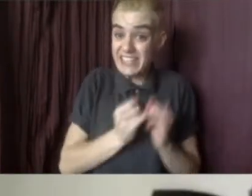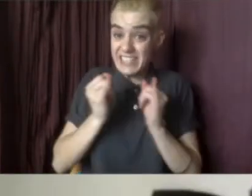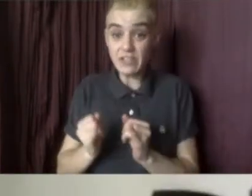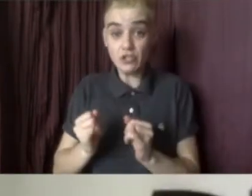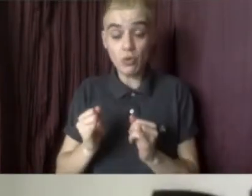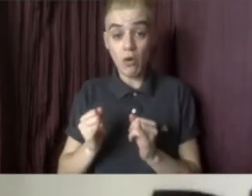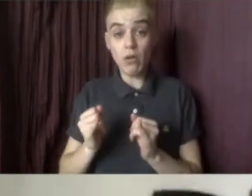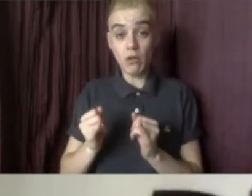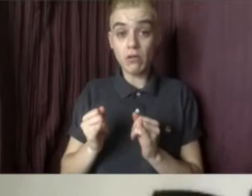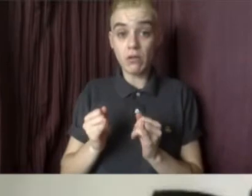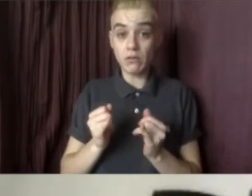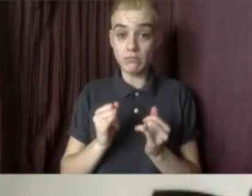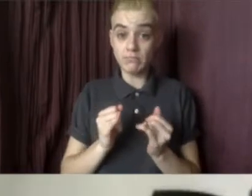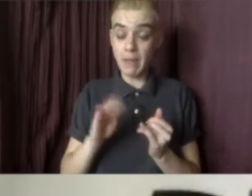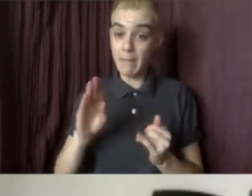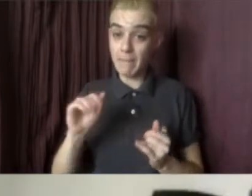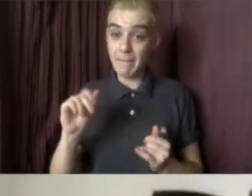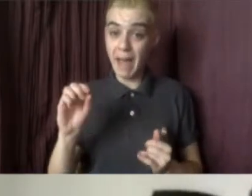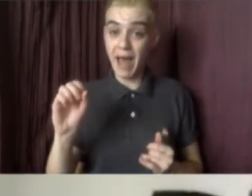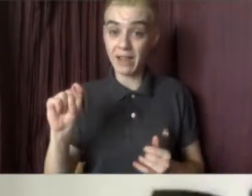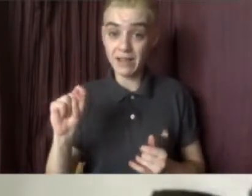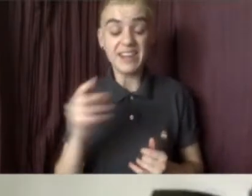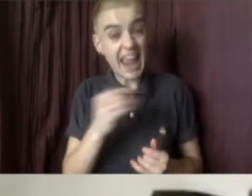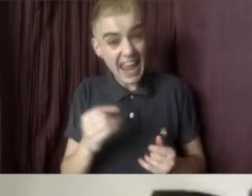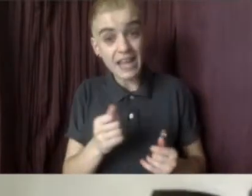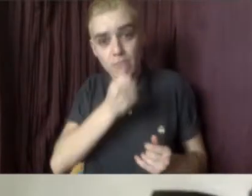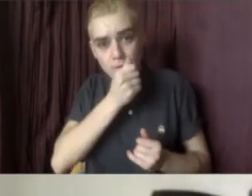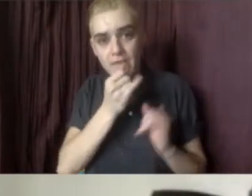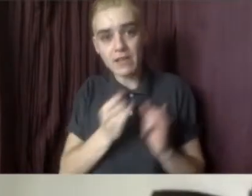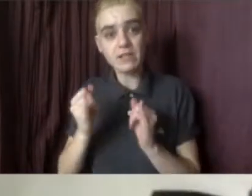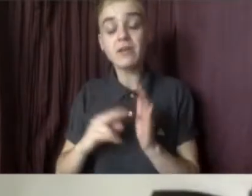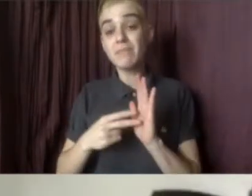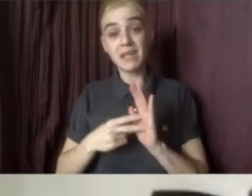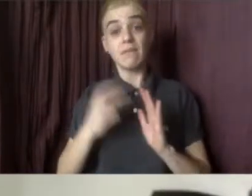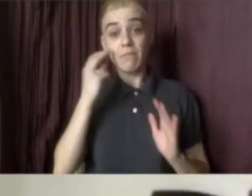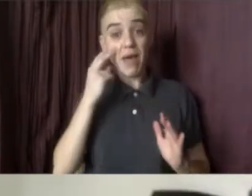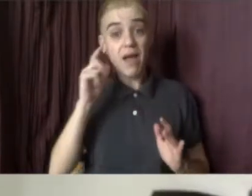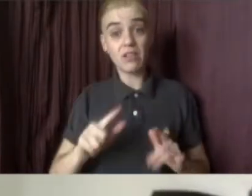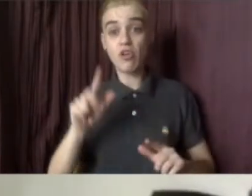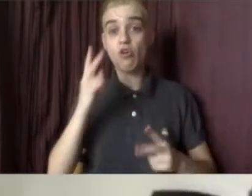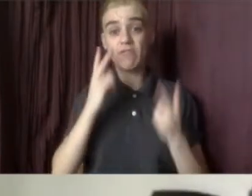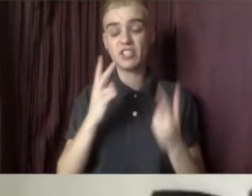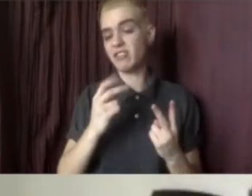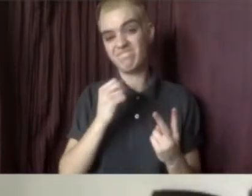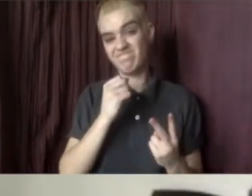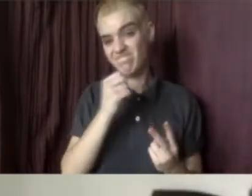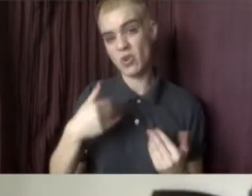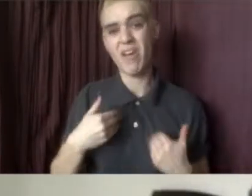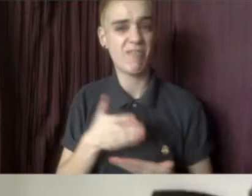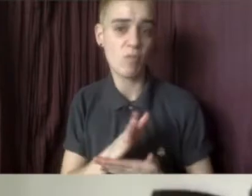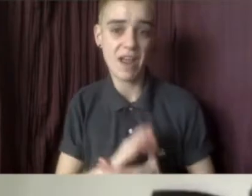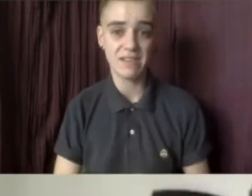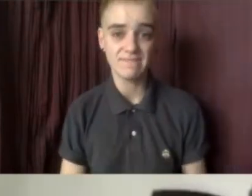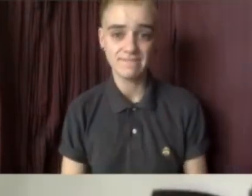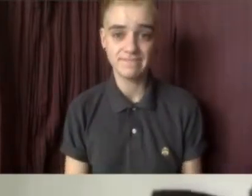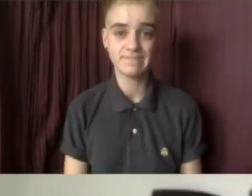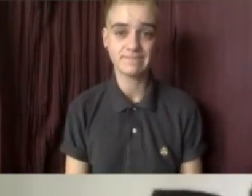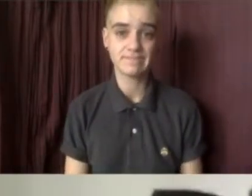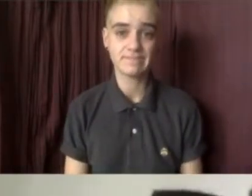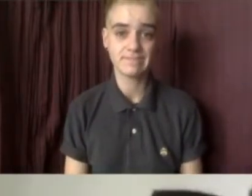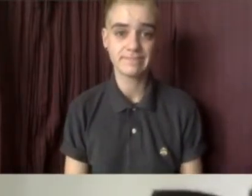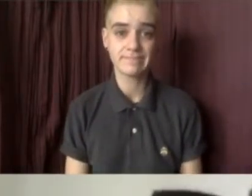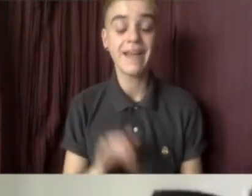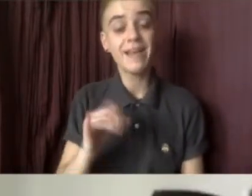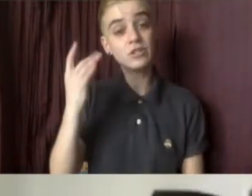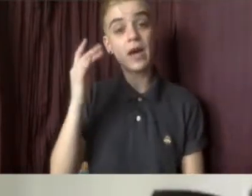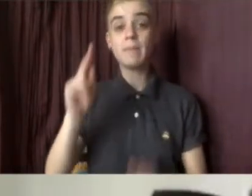for disabled people. Vote by mail is good for a lot of the community, but not for all of the community. Our Native